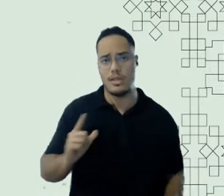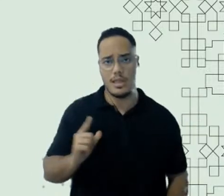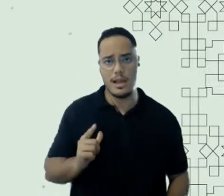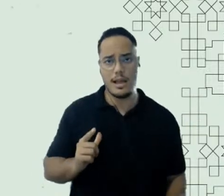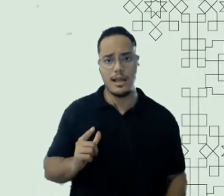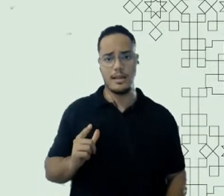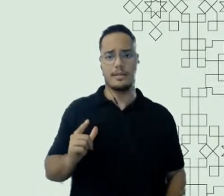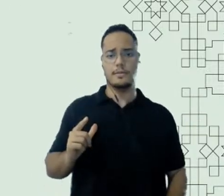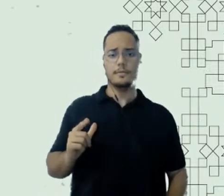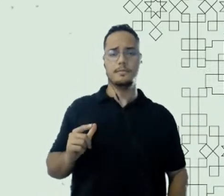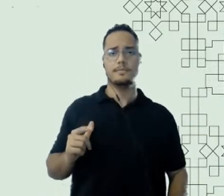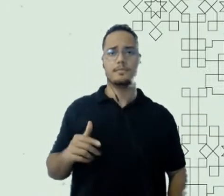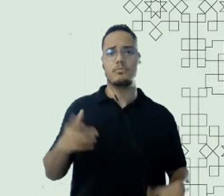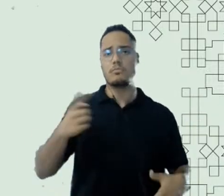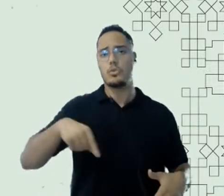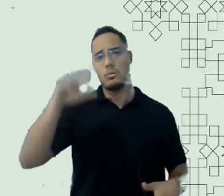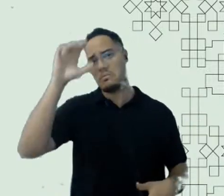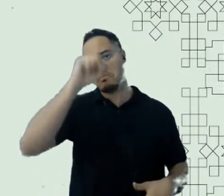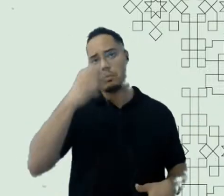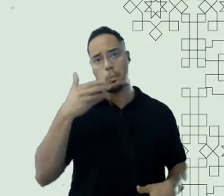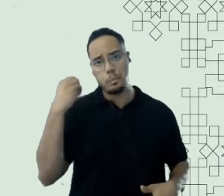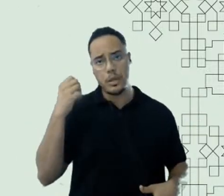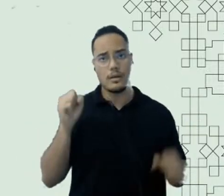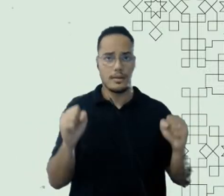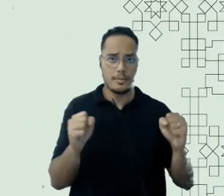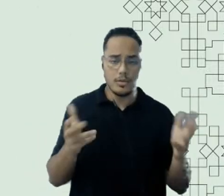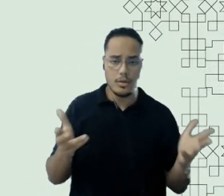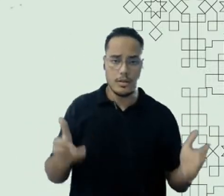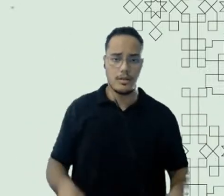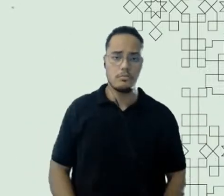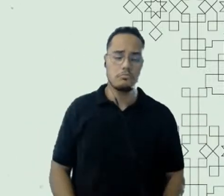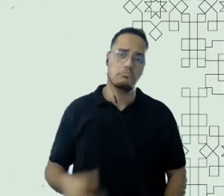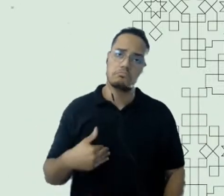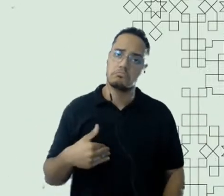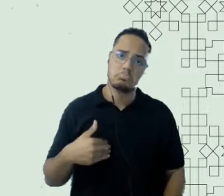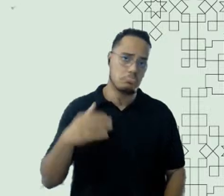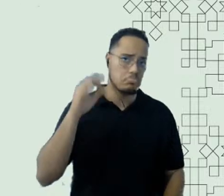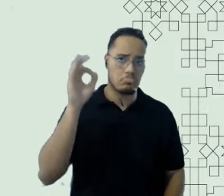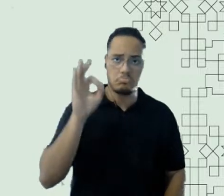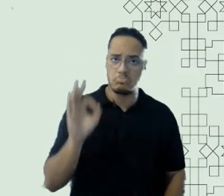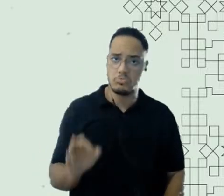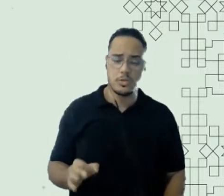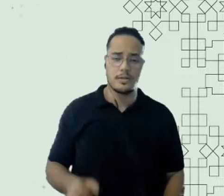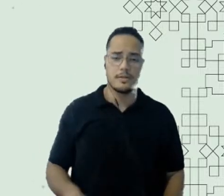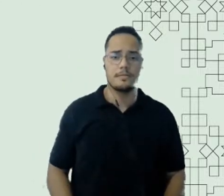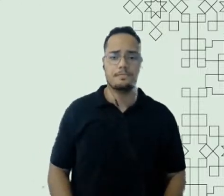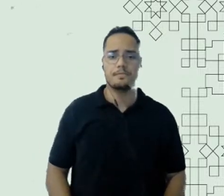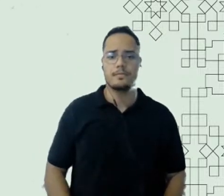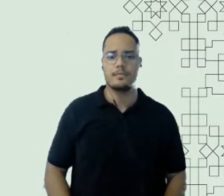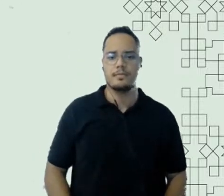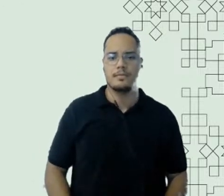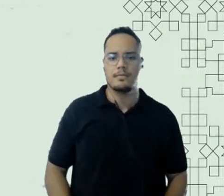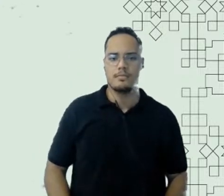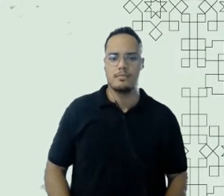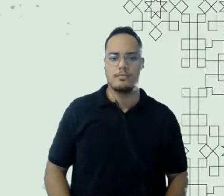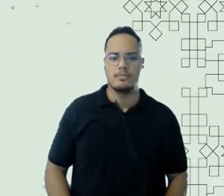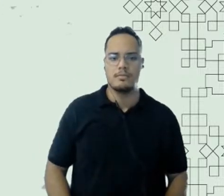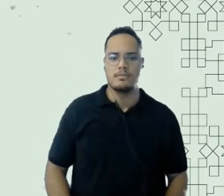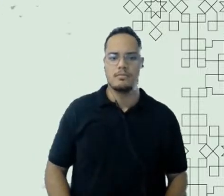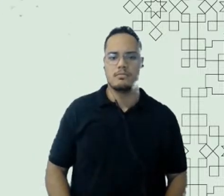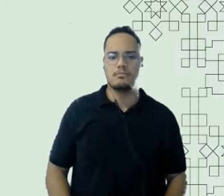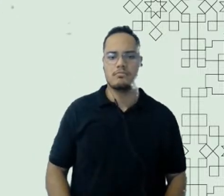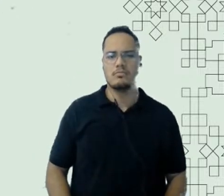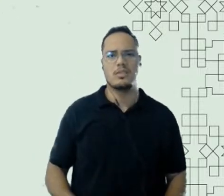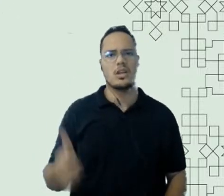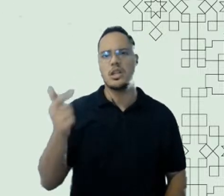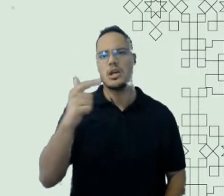No, not that I know of. Okay. I don't think that there were any litigation. I think that the market just adjusted, you